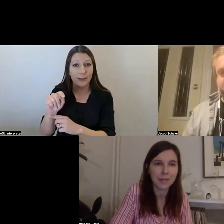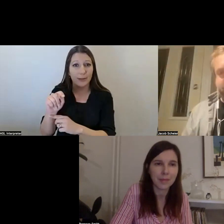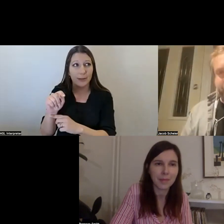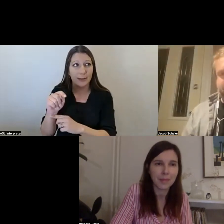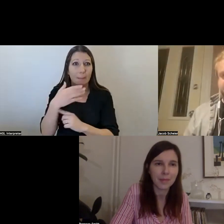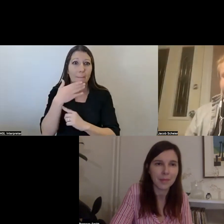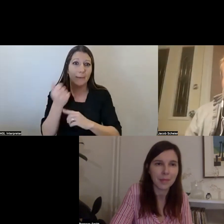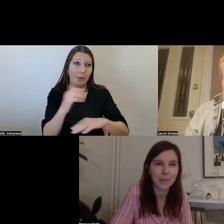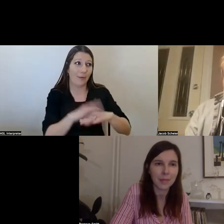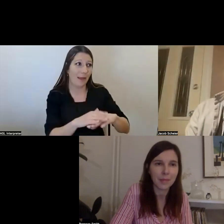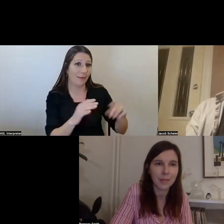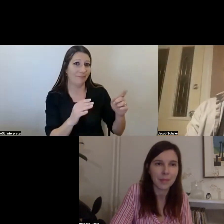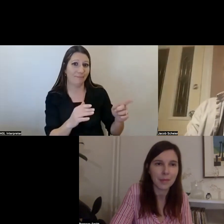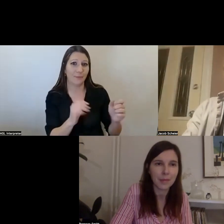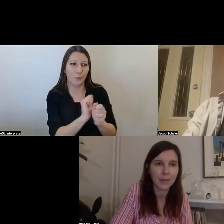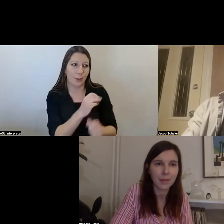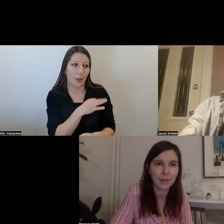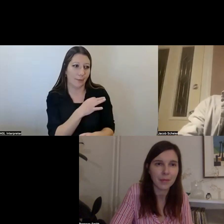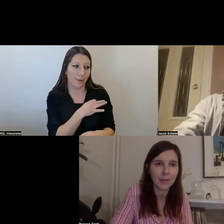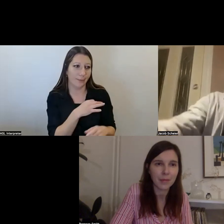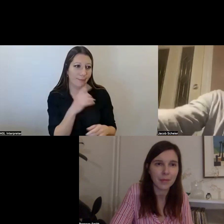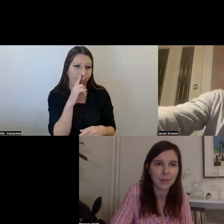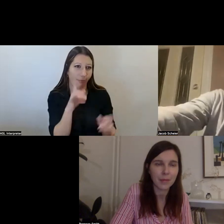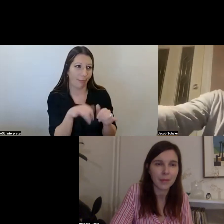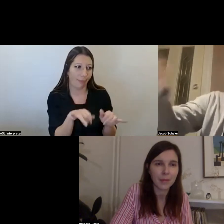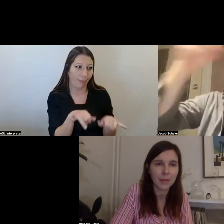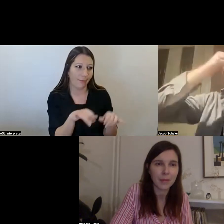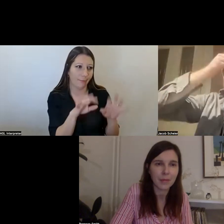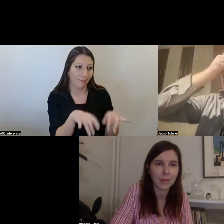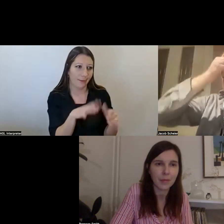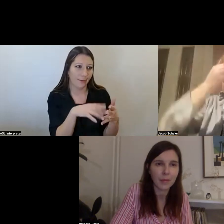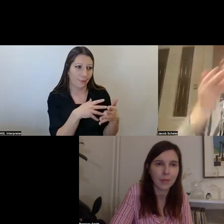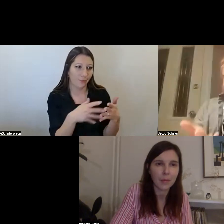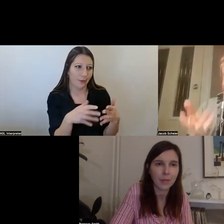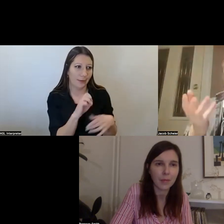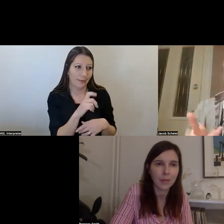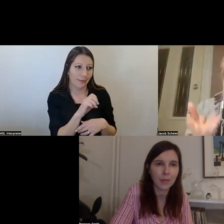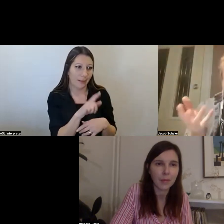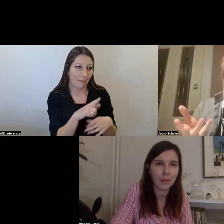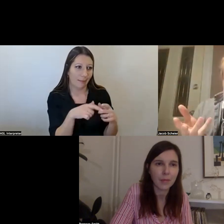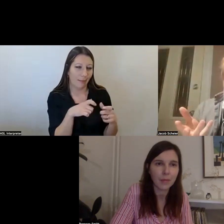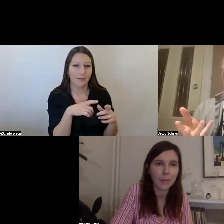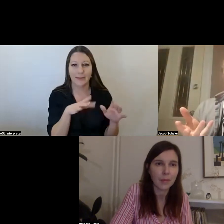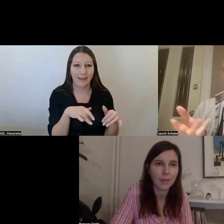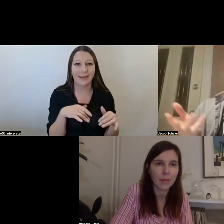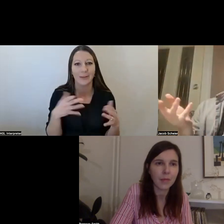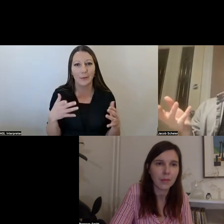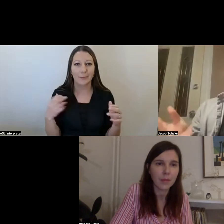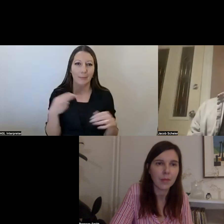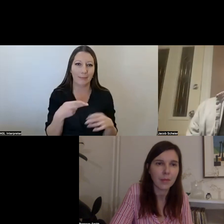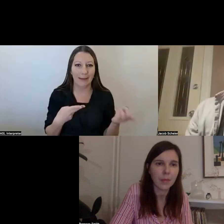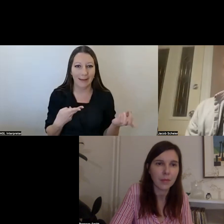people who are doing spreadsheets in office, but I'm just saying so it's just a constant negotiation